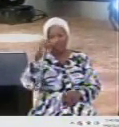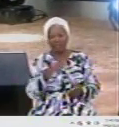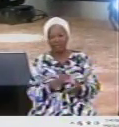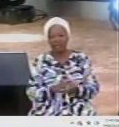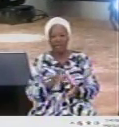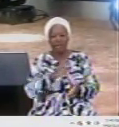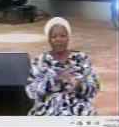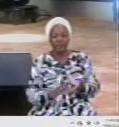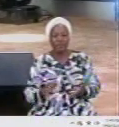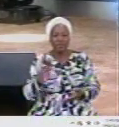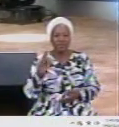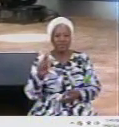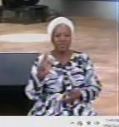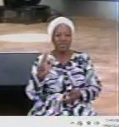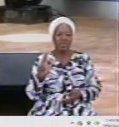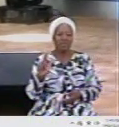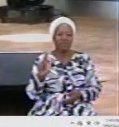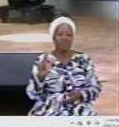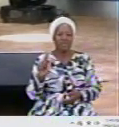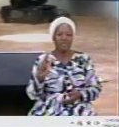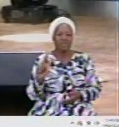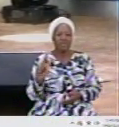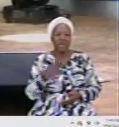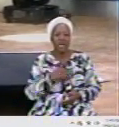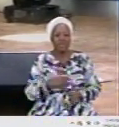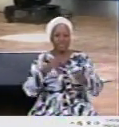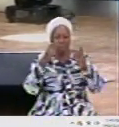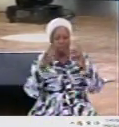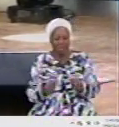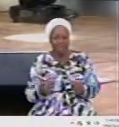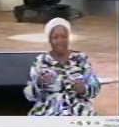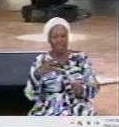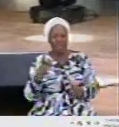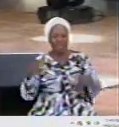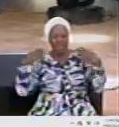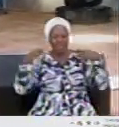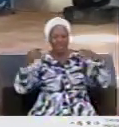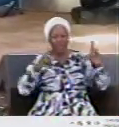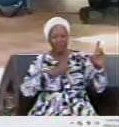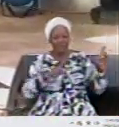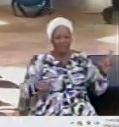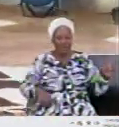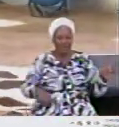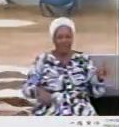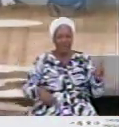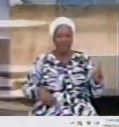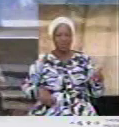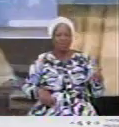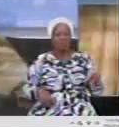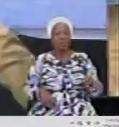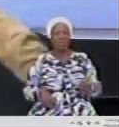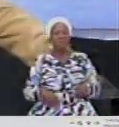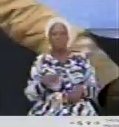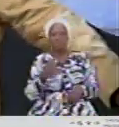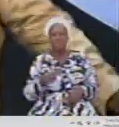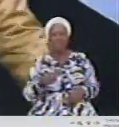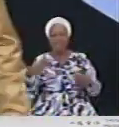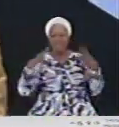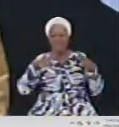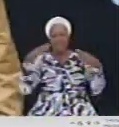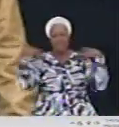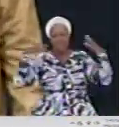Verse 23. And immediately the angel of the Lord, the angel that delivered